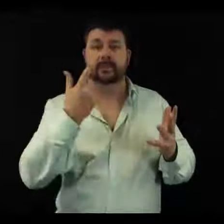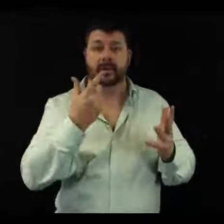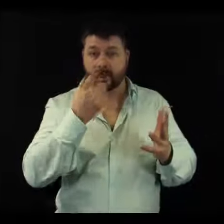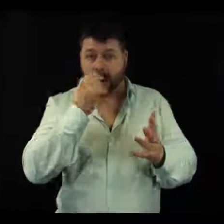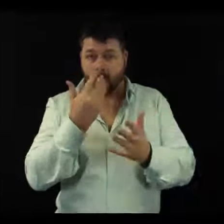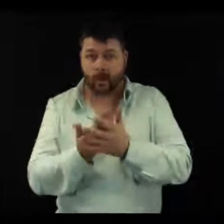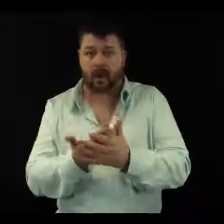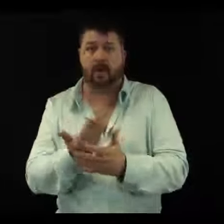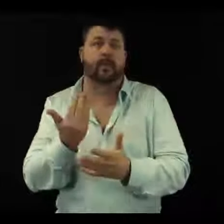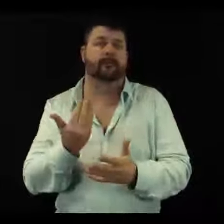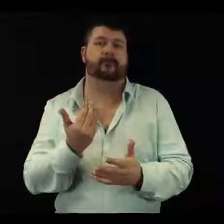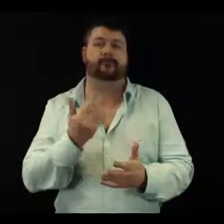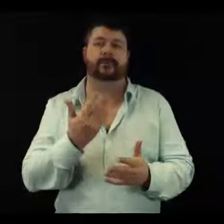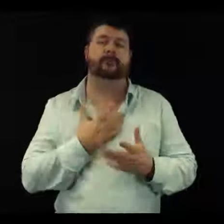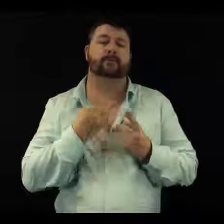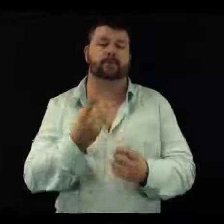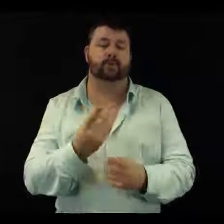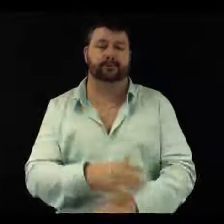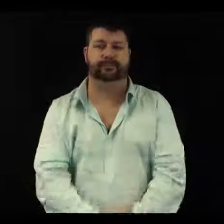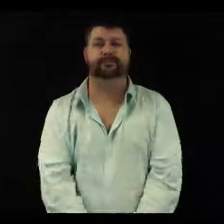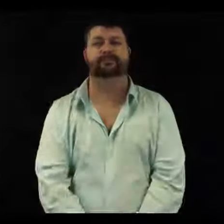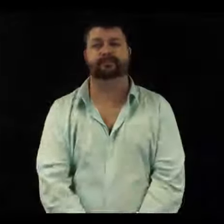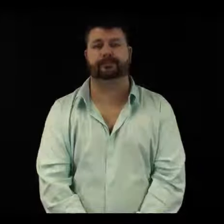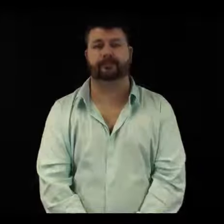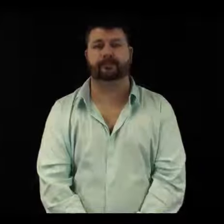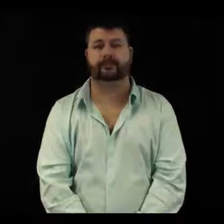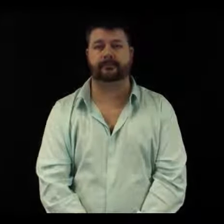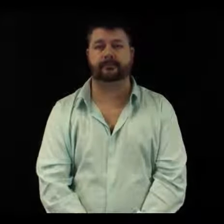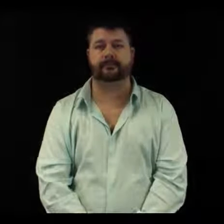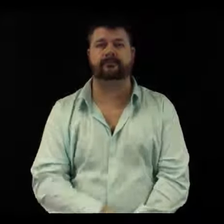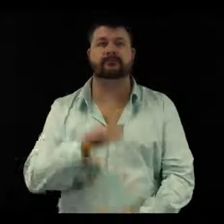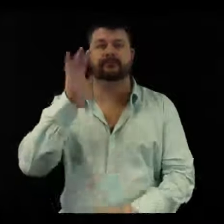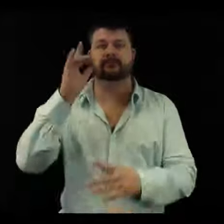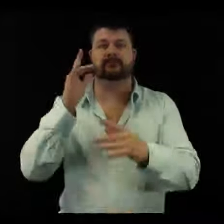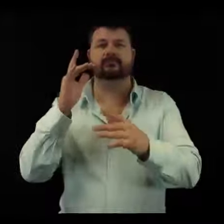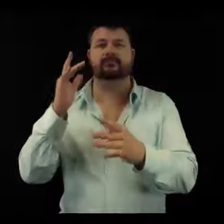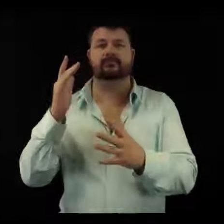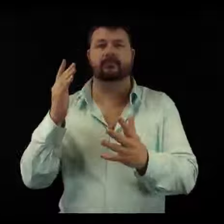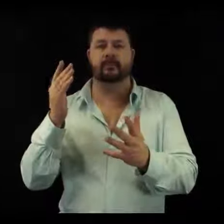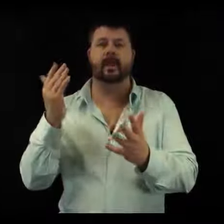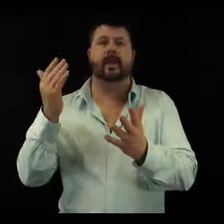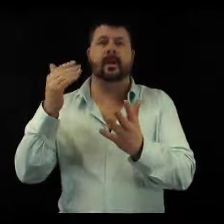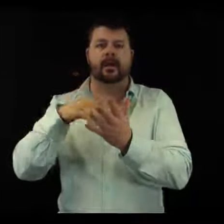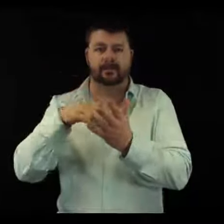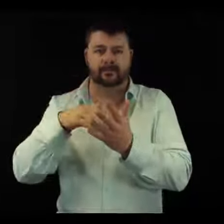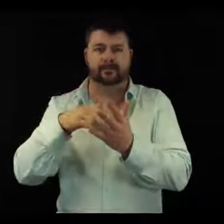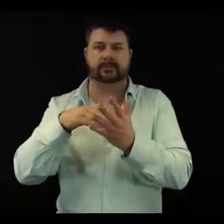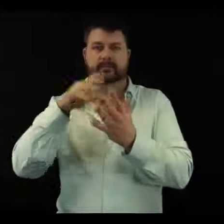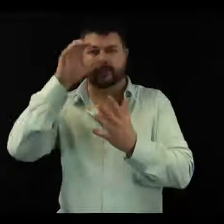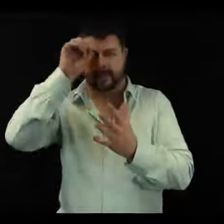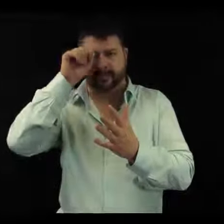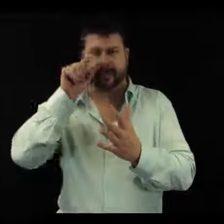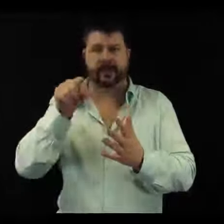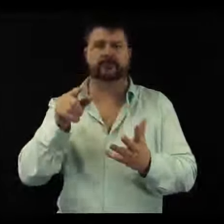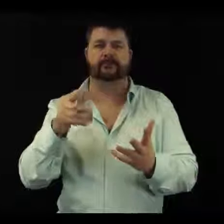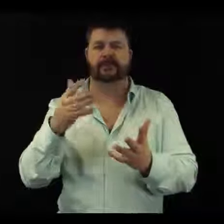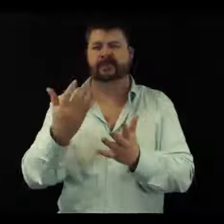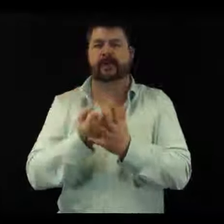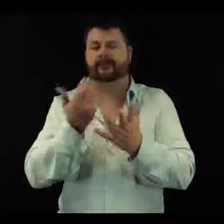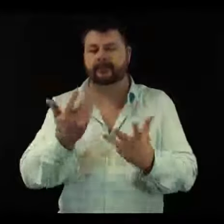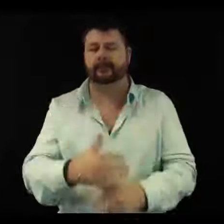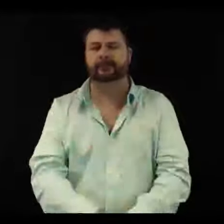here as well, just in case you lose your iPad. You can switch it on if you have a Wi-Fi only iPad too, but it's less